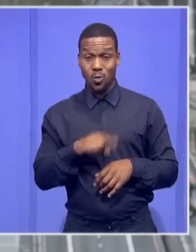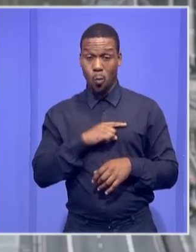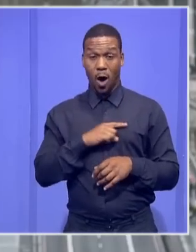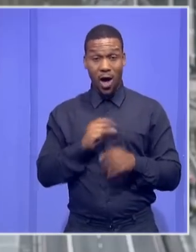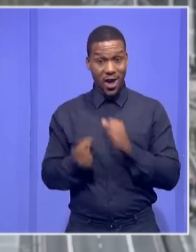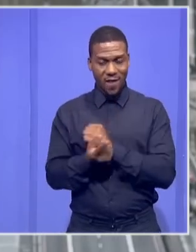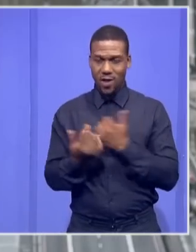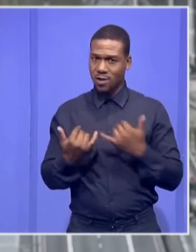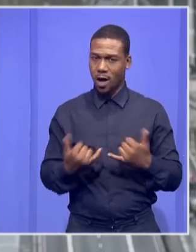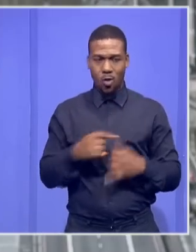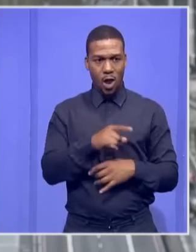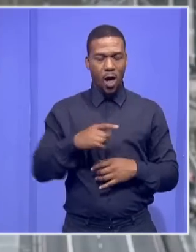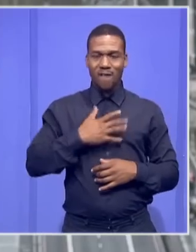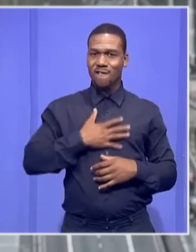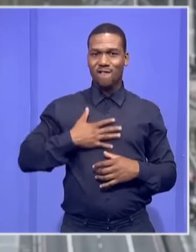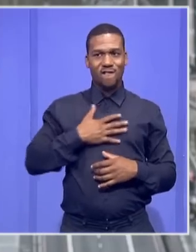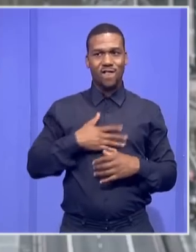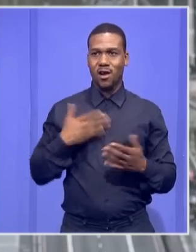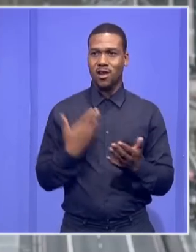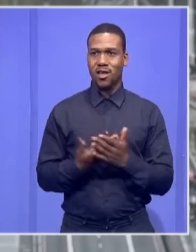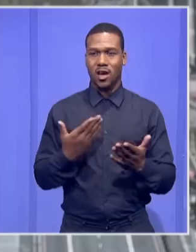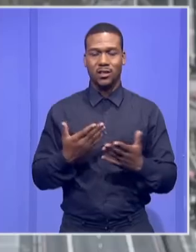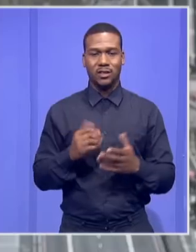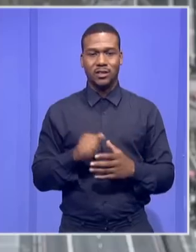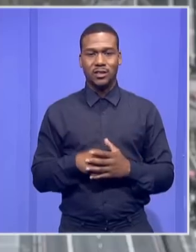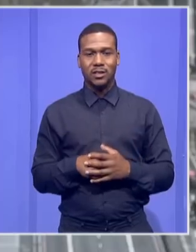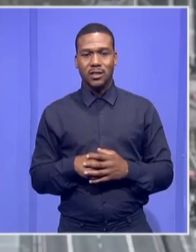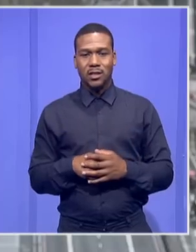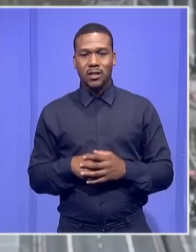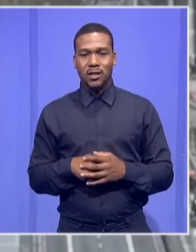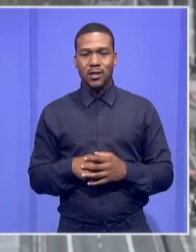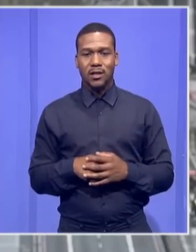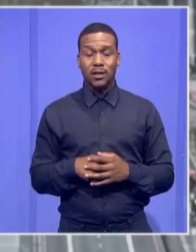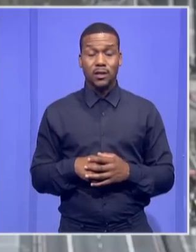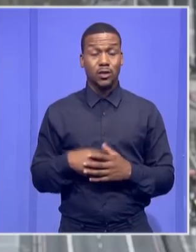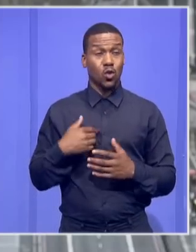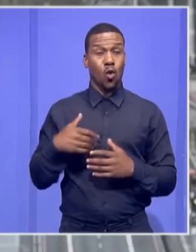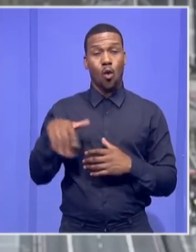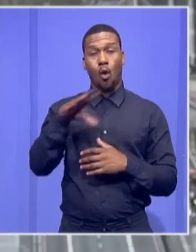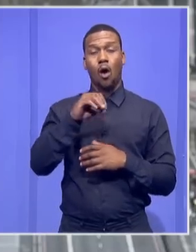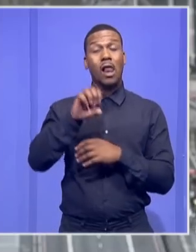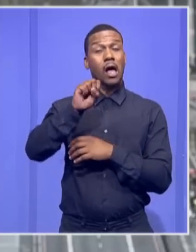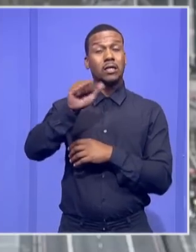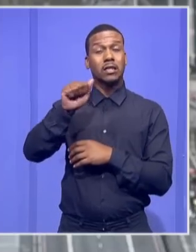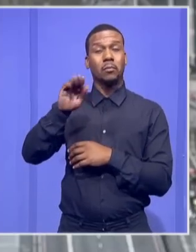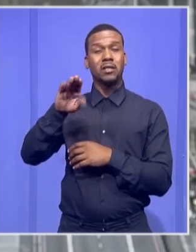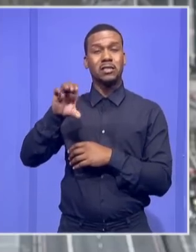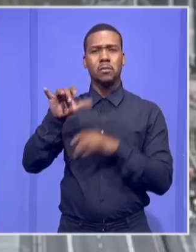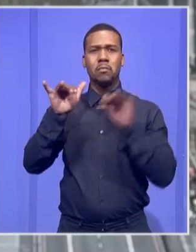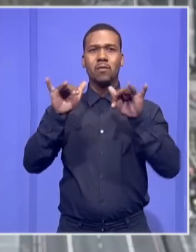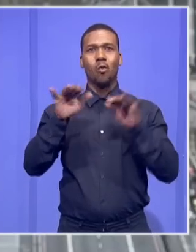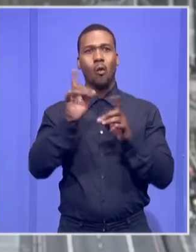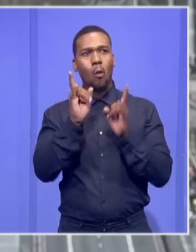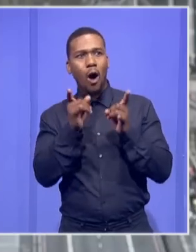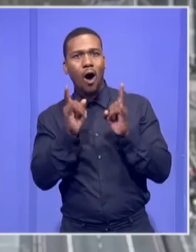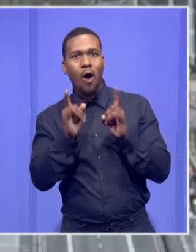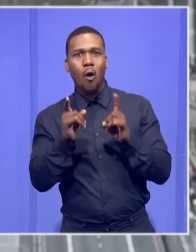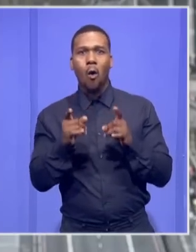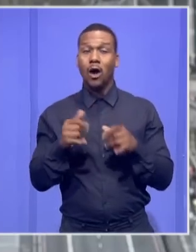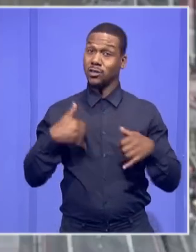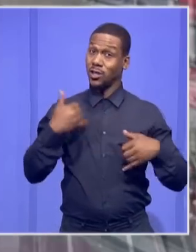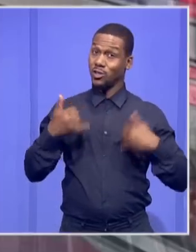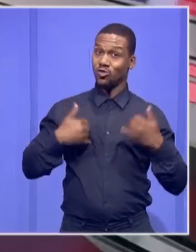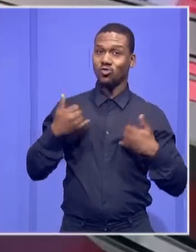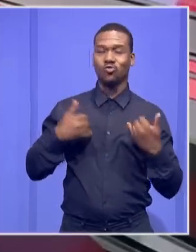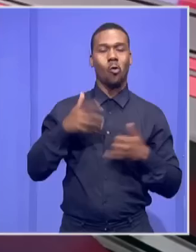feel it. So I very much hope that comes across to viewers of SABC when they're watching this and enjoying this. And